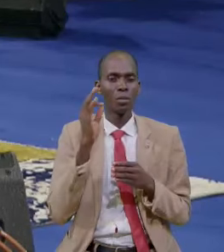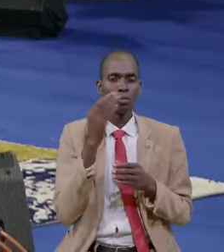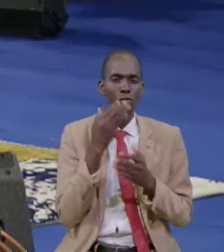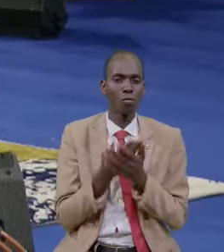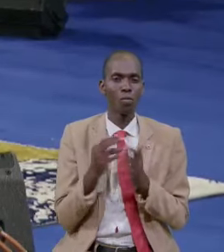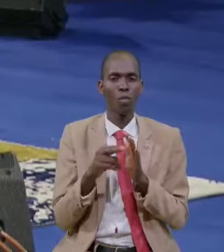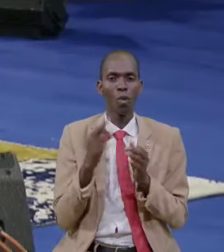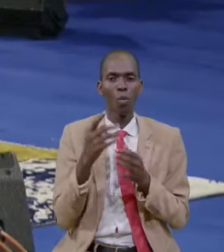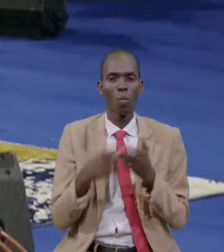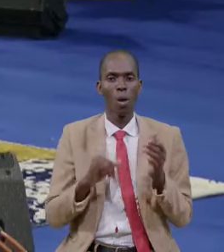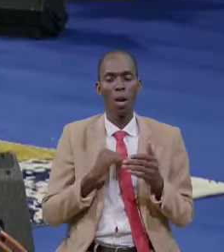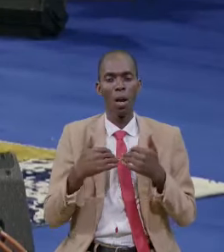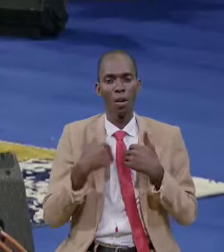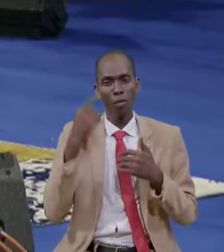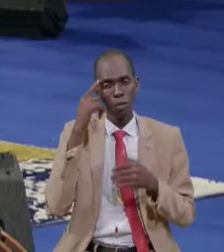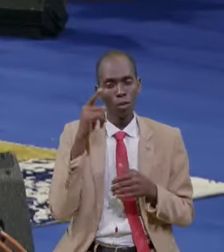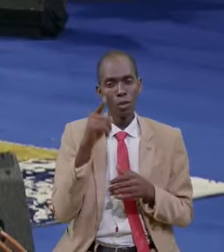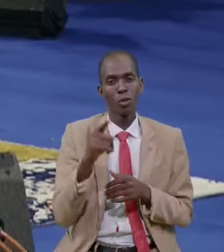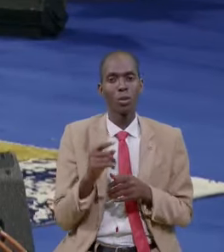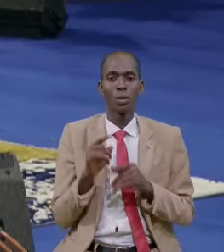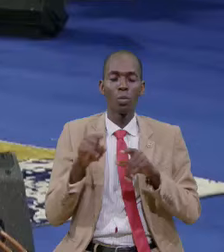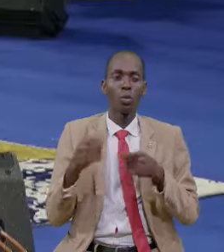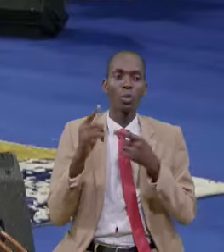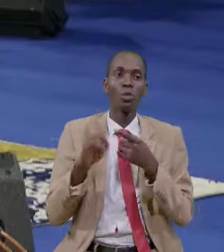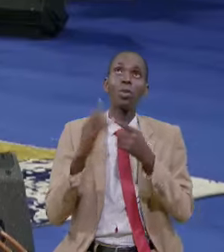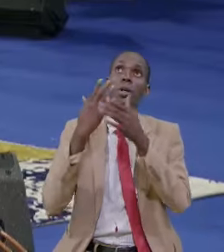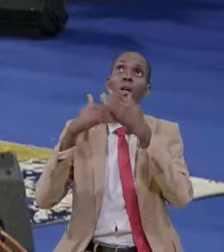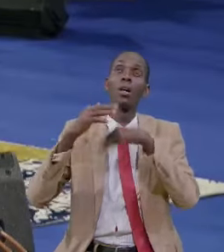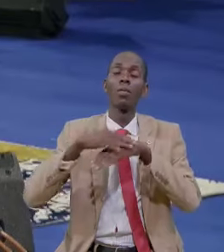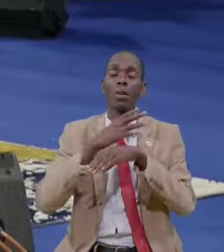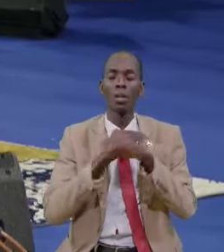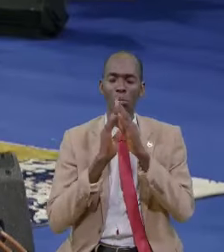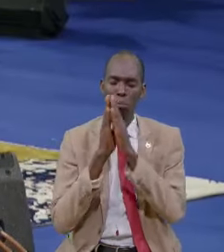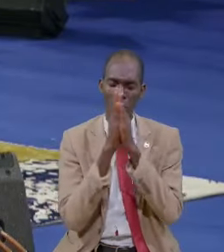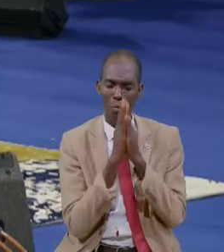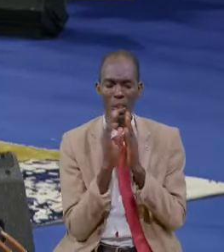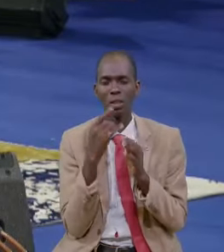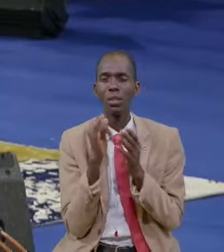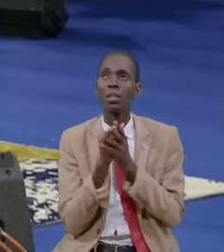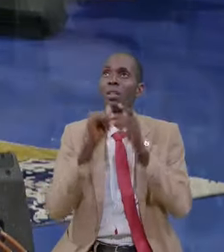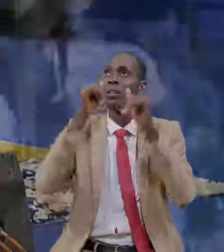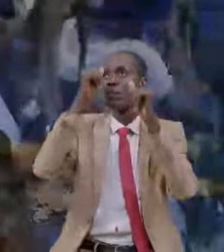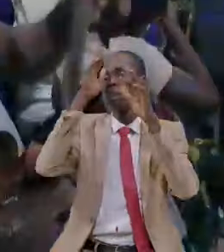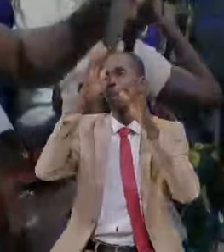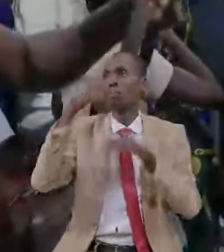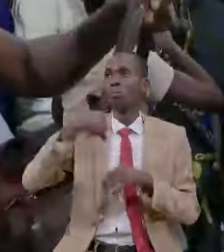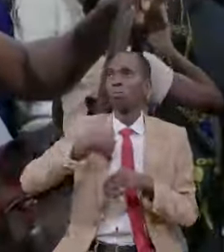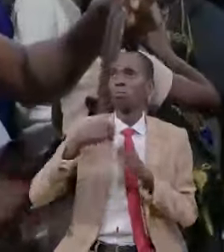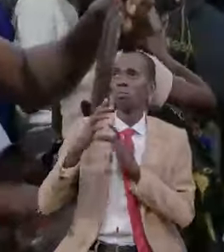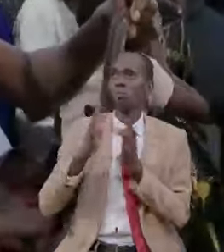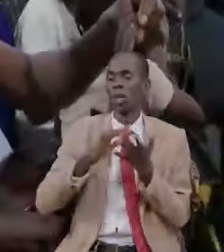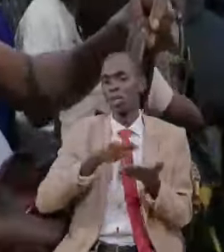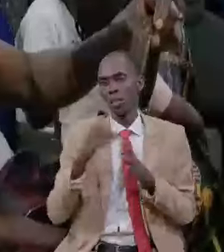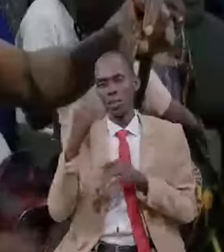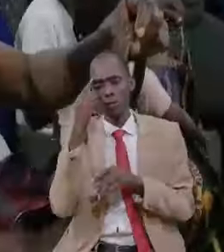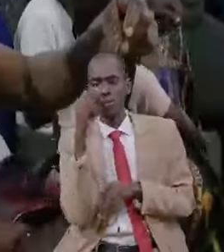He went to heaven and he's making intercession. And he's saying, Father, I died for him so he can